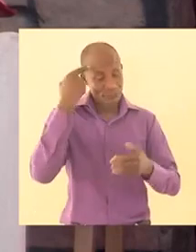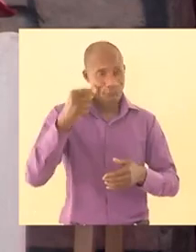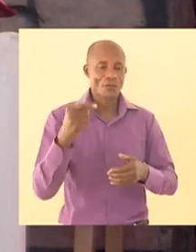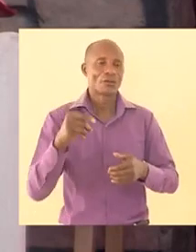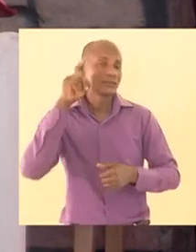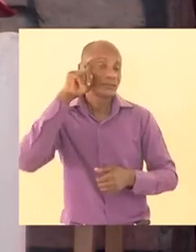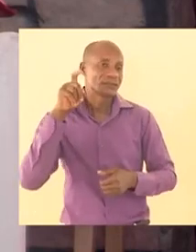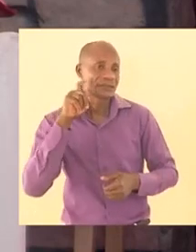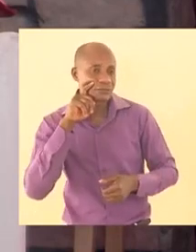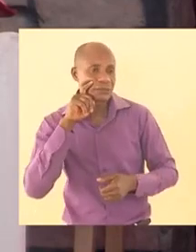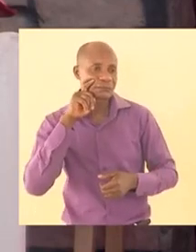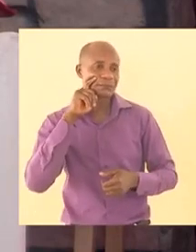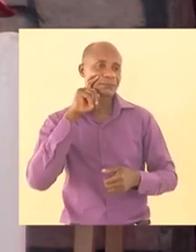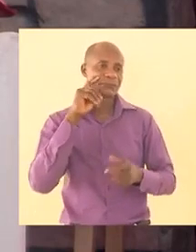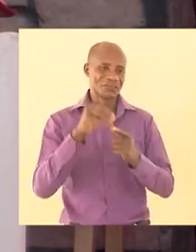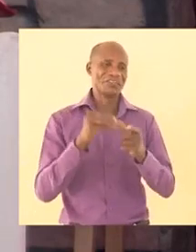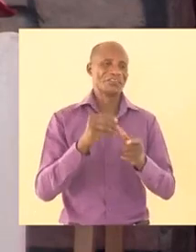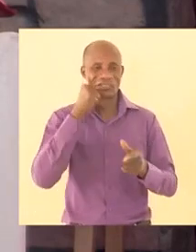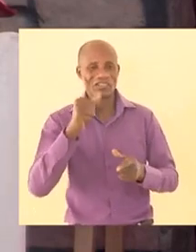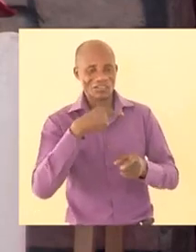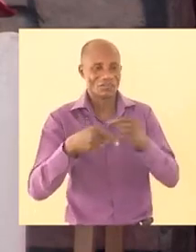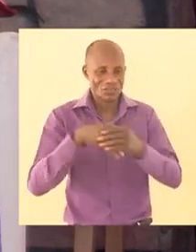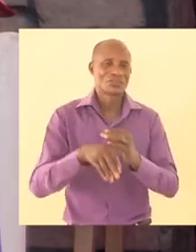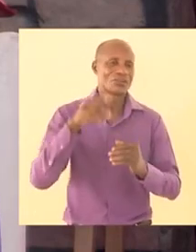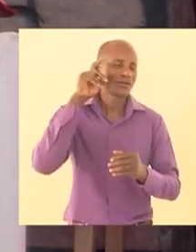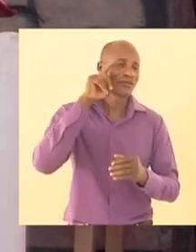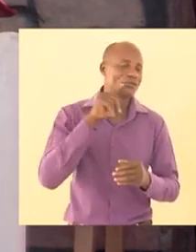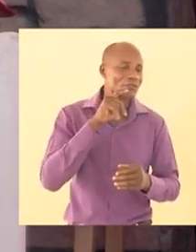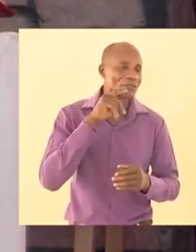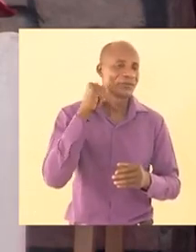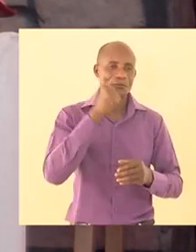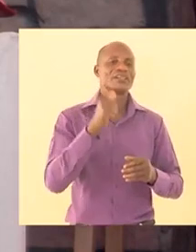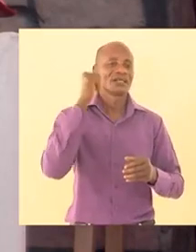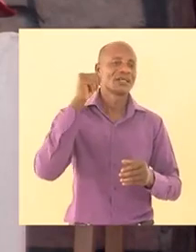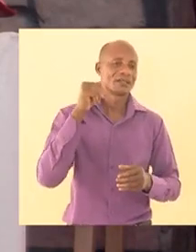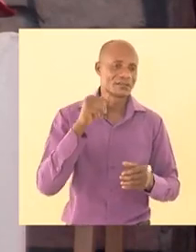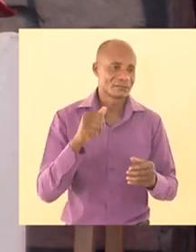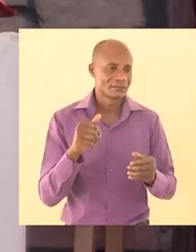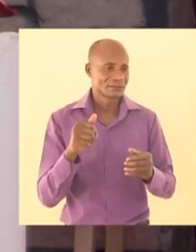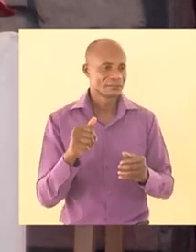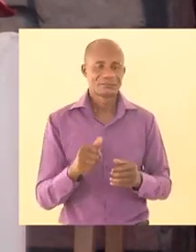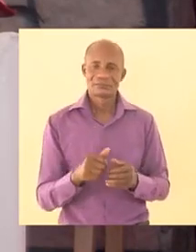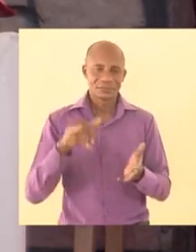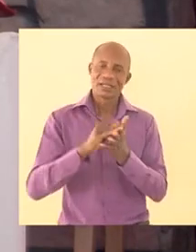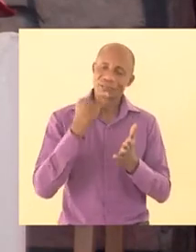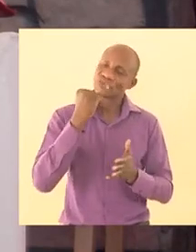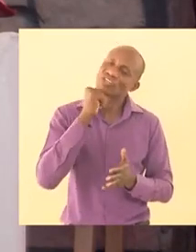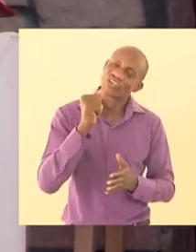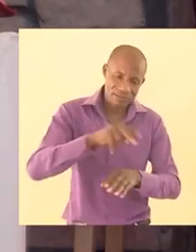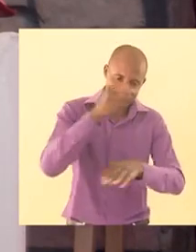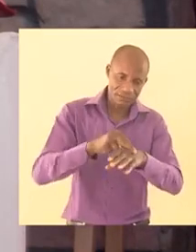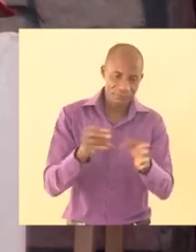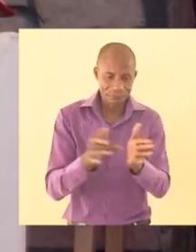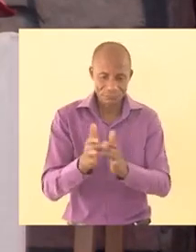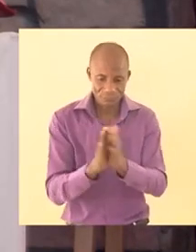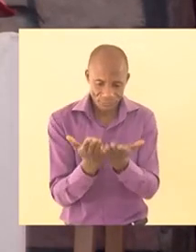sexual copulation, or female going into female. It's not natural. And because of that, the Bible teaches